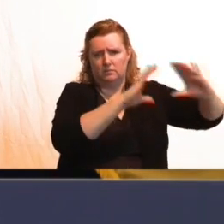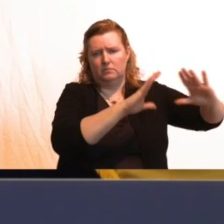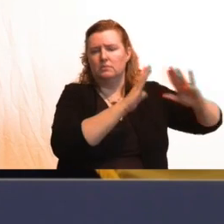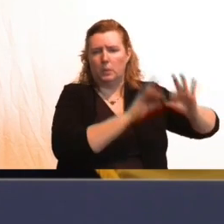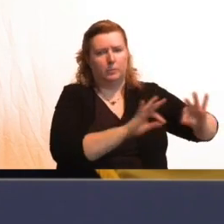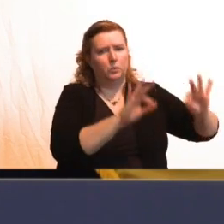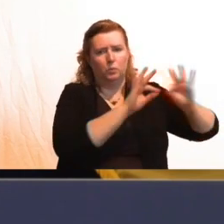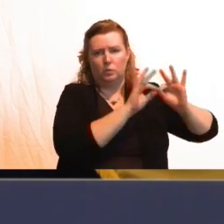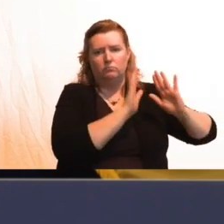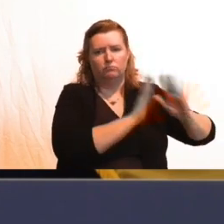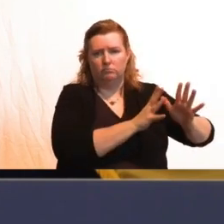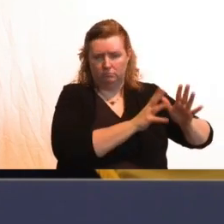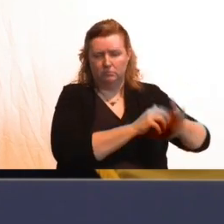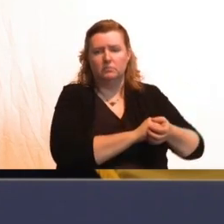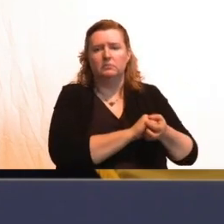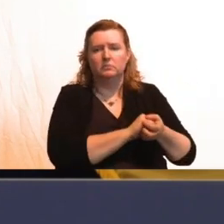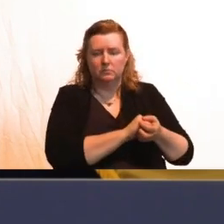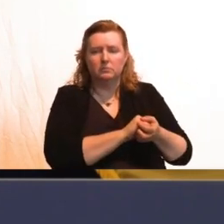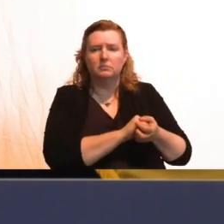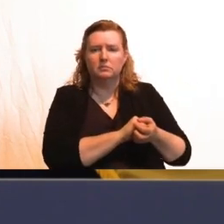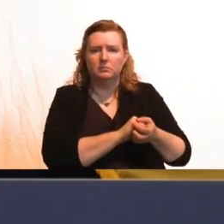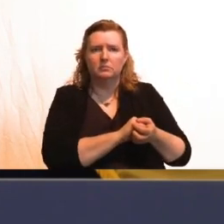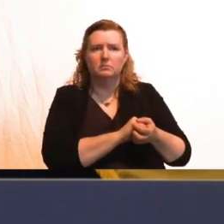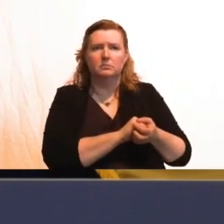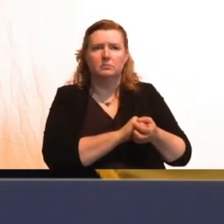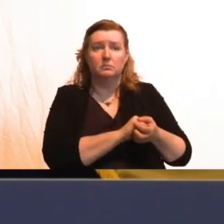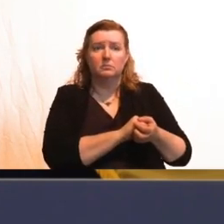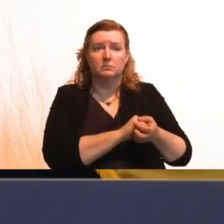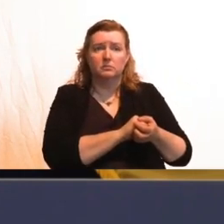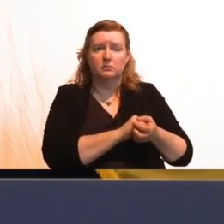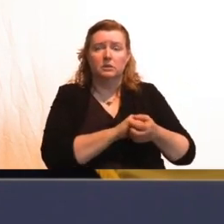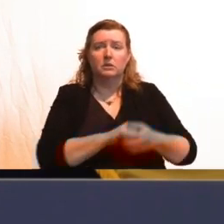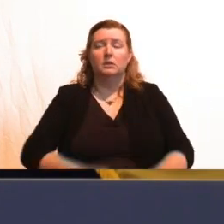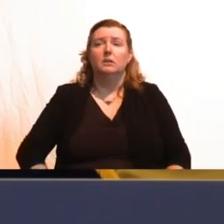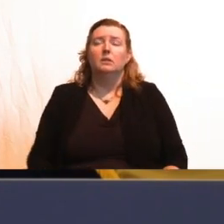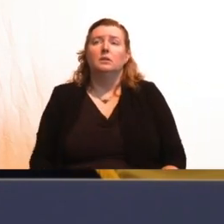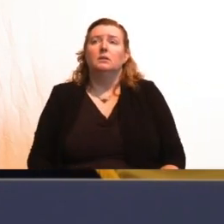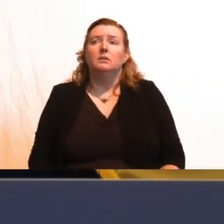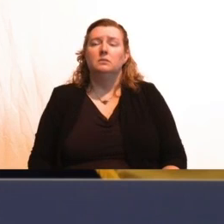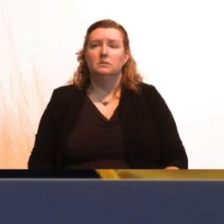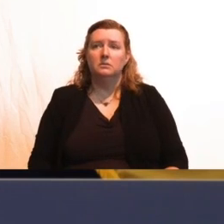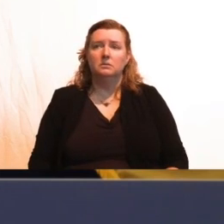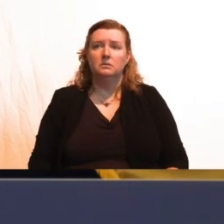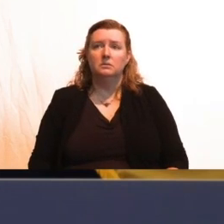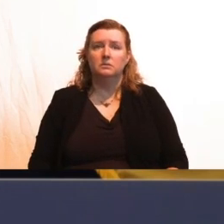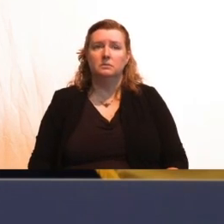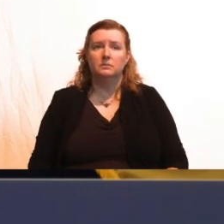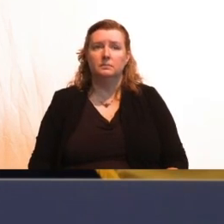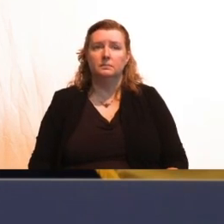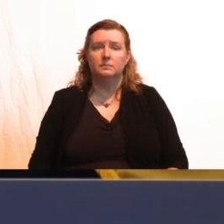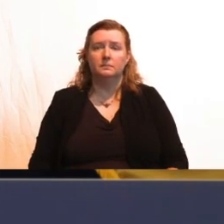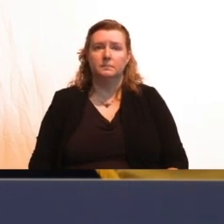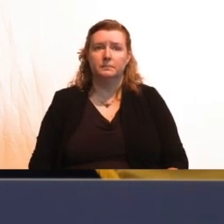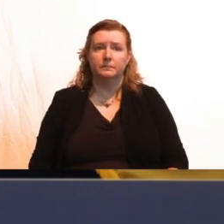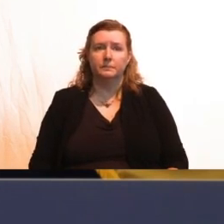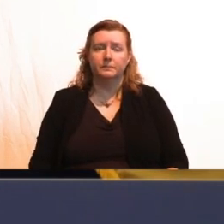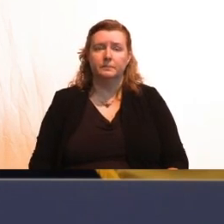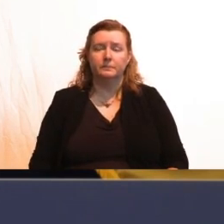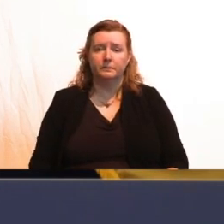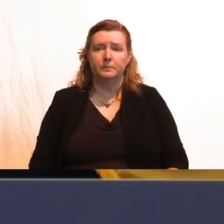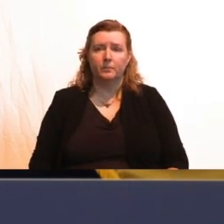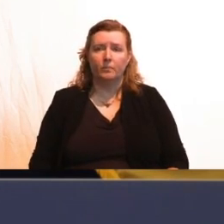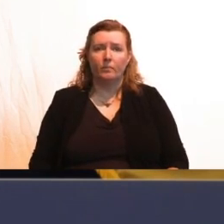enormous, and there has been an enormous amount of frustration by folks who have not been able to get to a